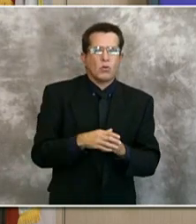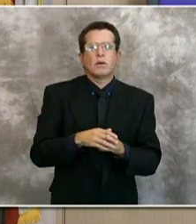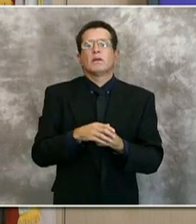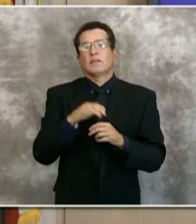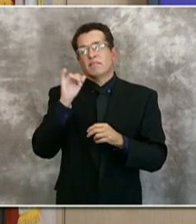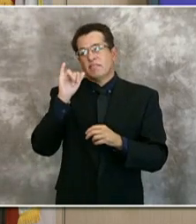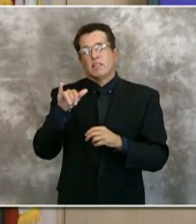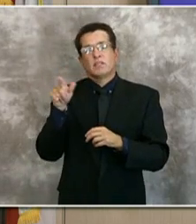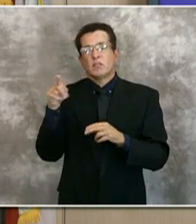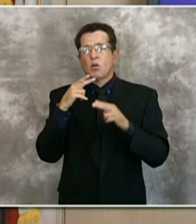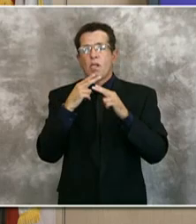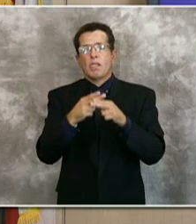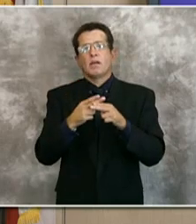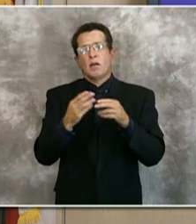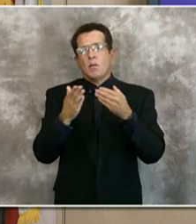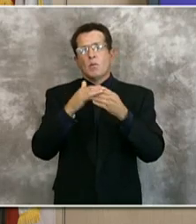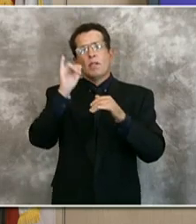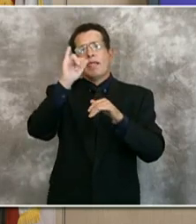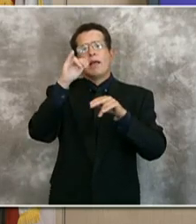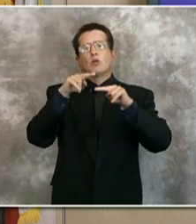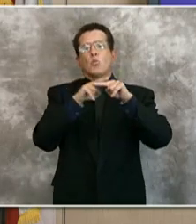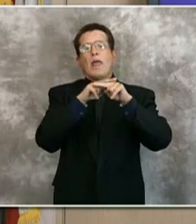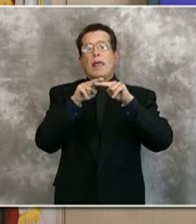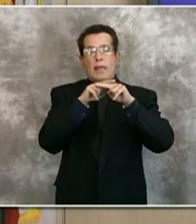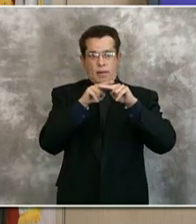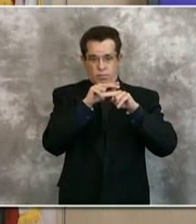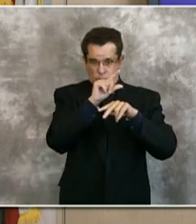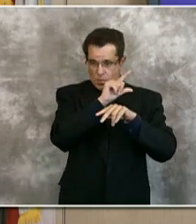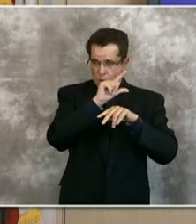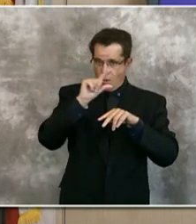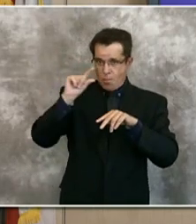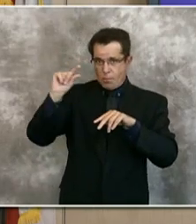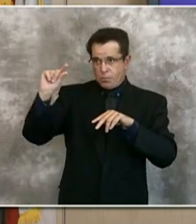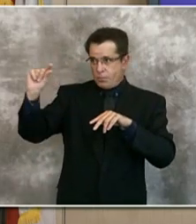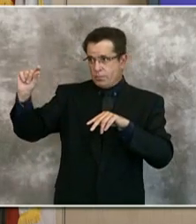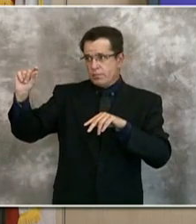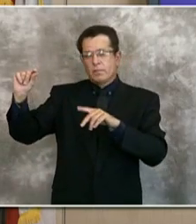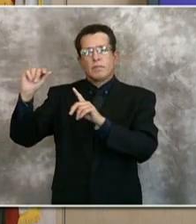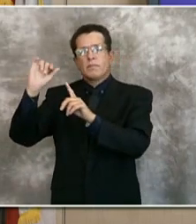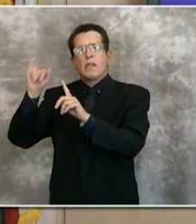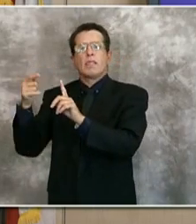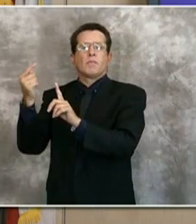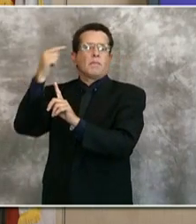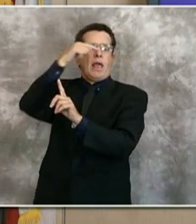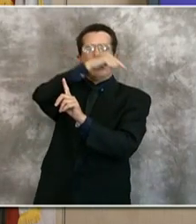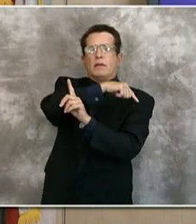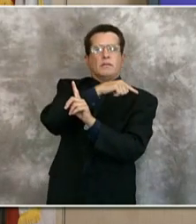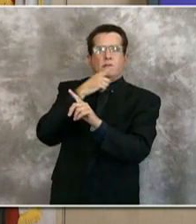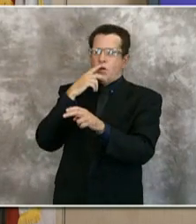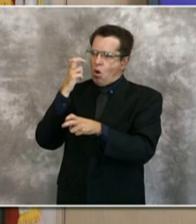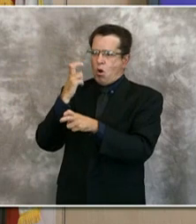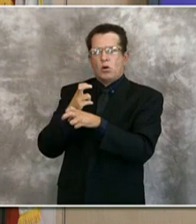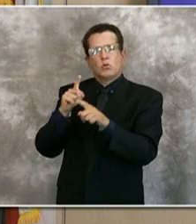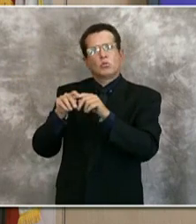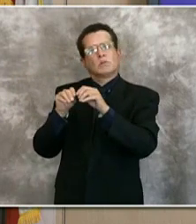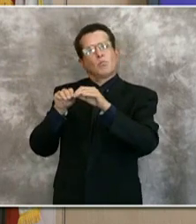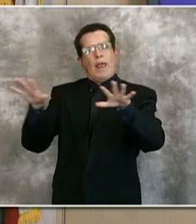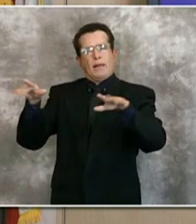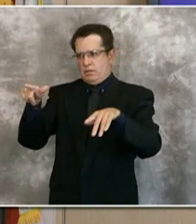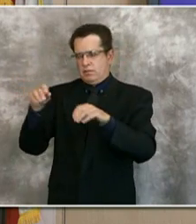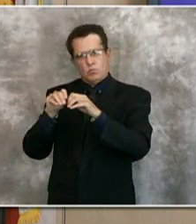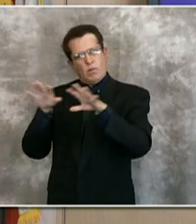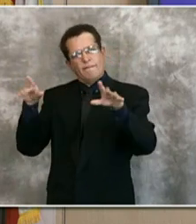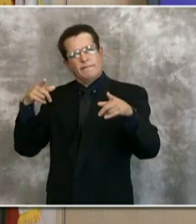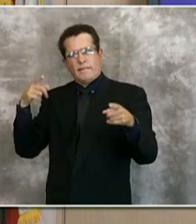a freight train that when it gets moving in terms of its spread, it is very hard to slow and it takes time. And so it